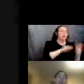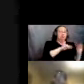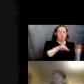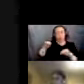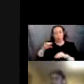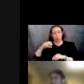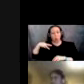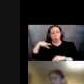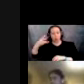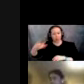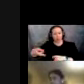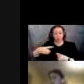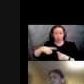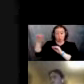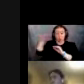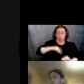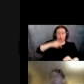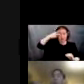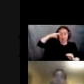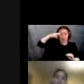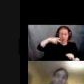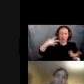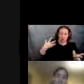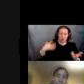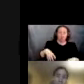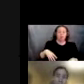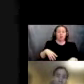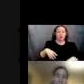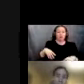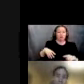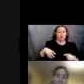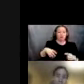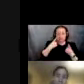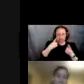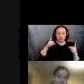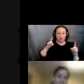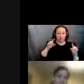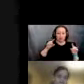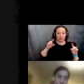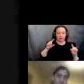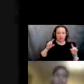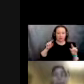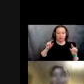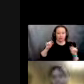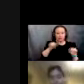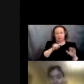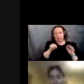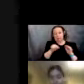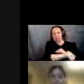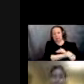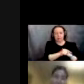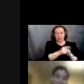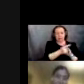down to Mexico to marry, so that they could circumvent the laws.